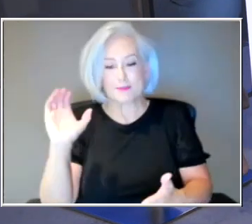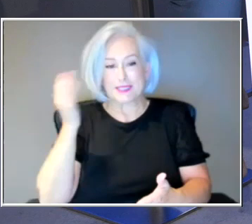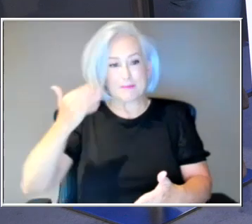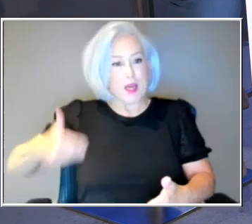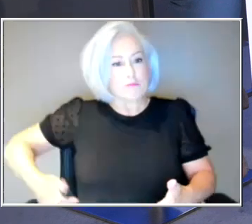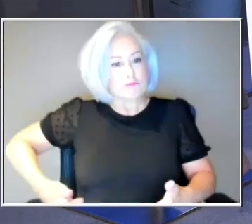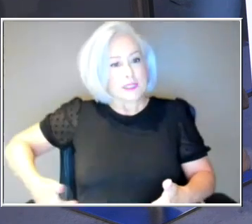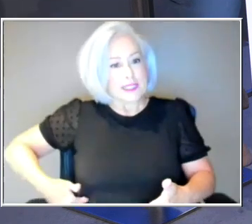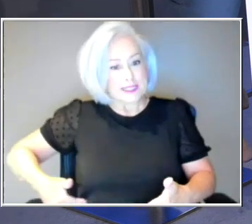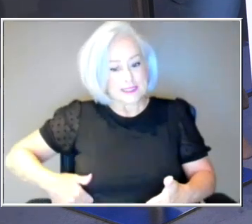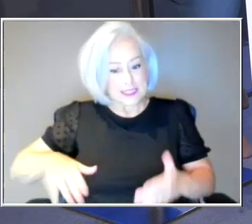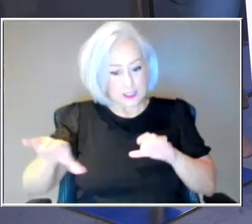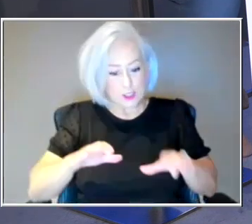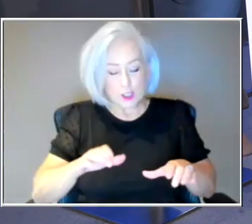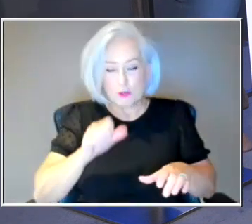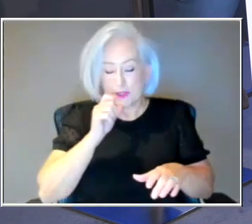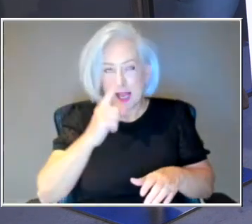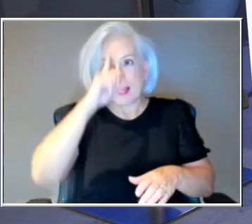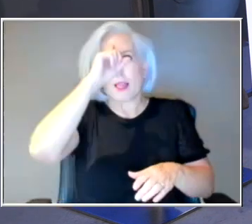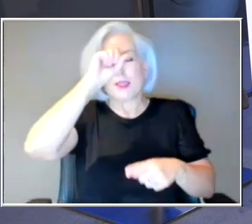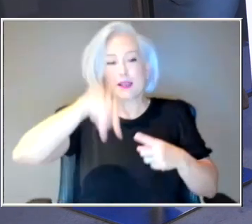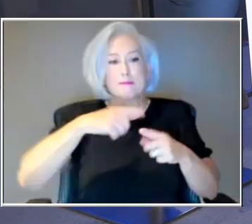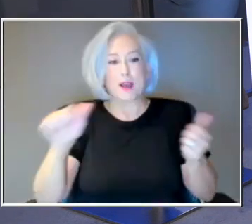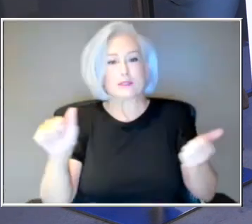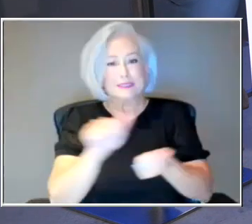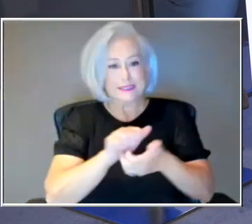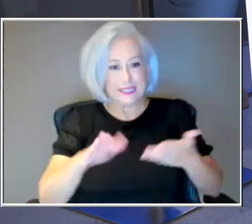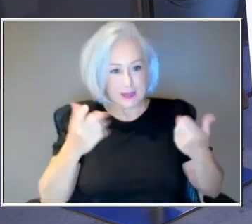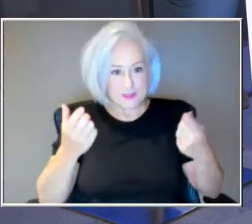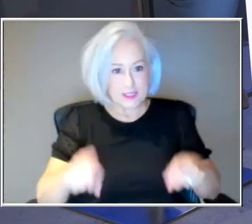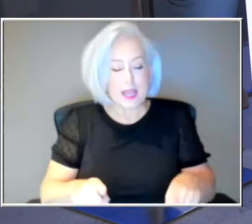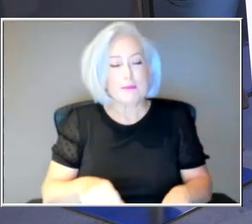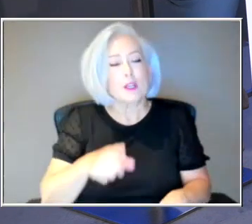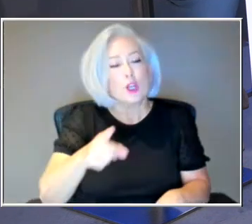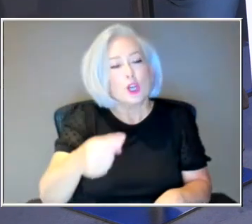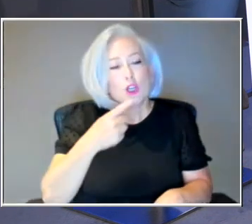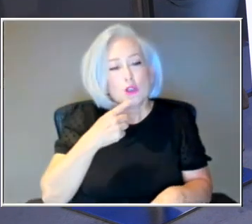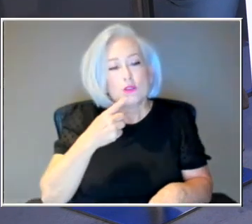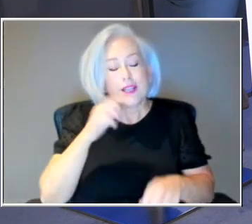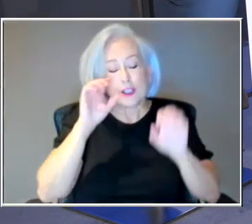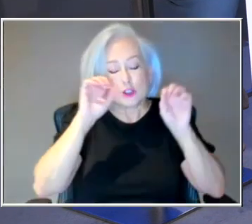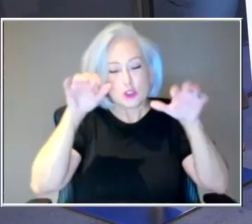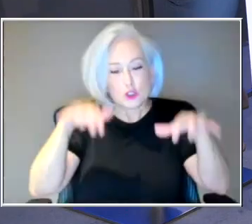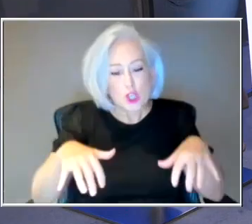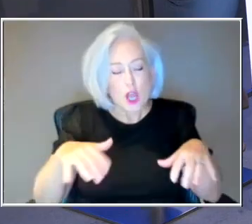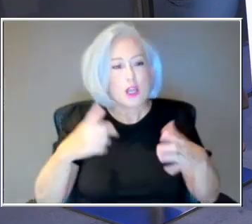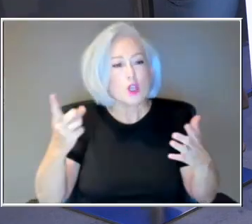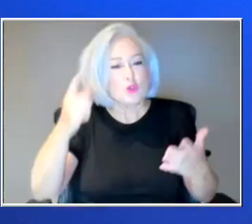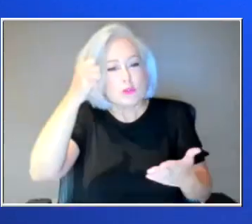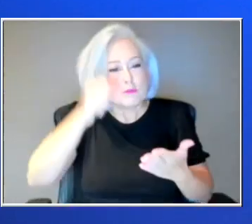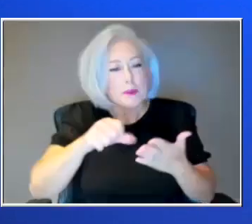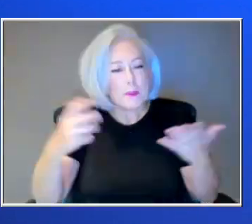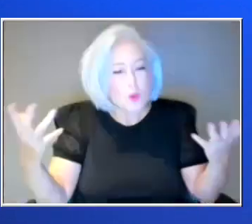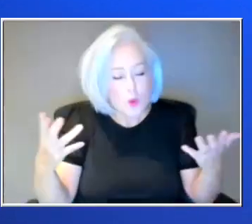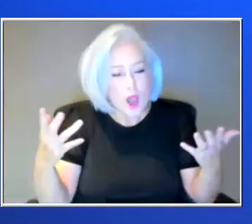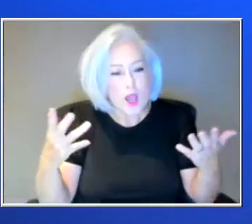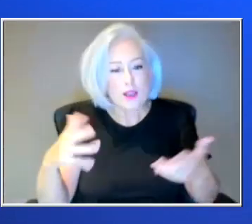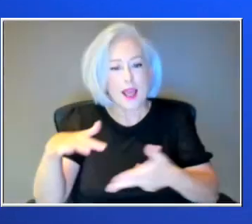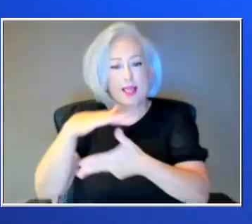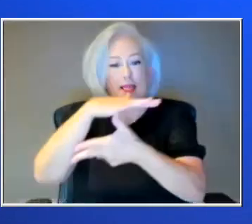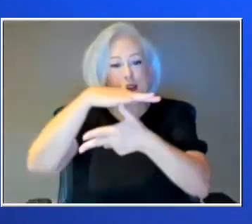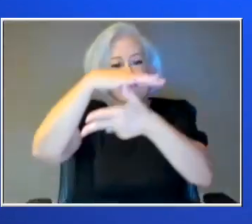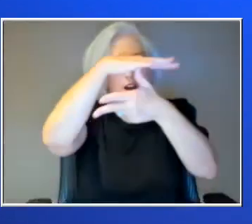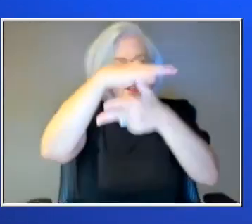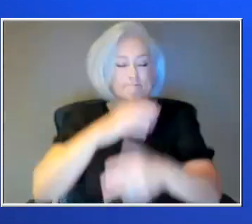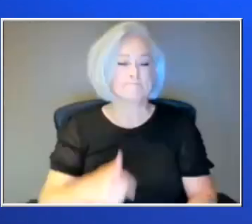damage that was going to cause. Yes. And you said shock. What do you remember from those moments and being life flighted? And not a whole